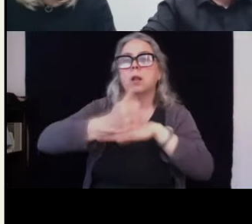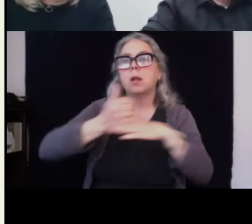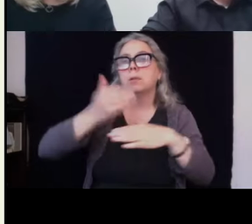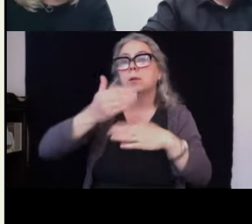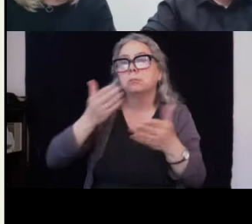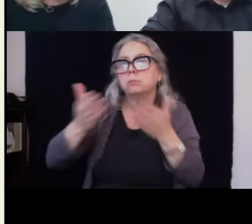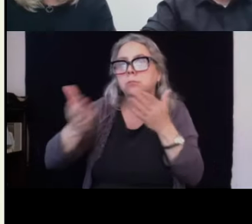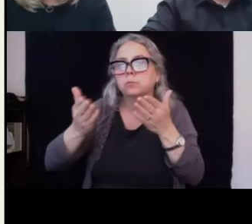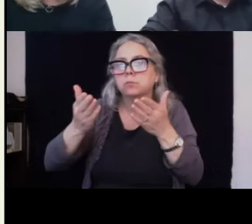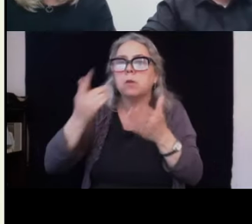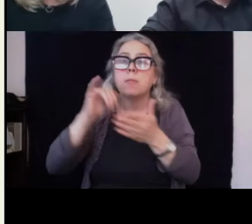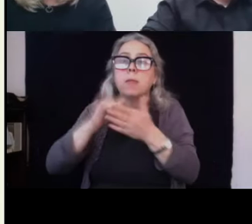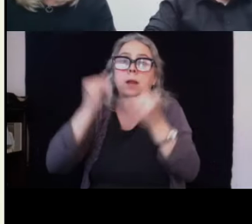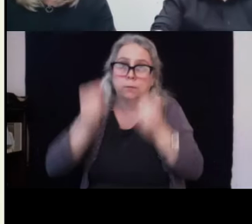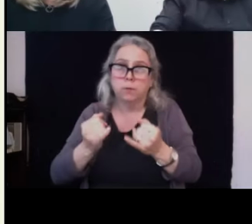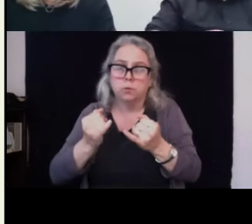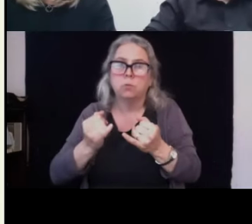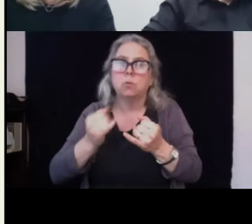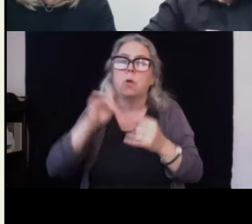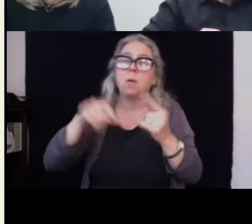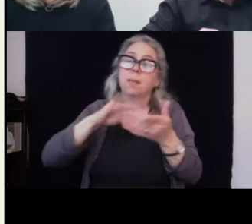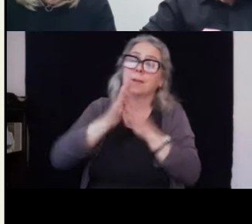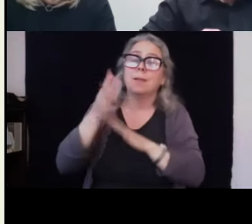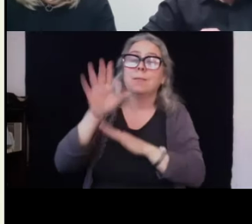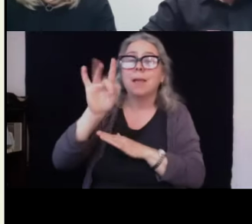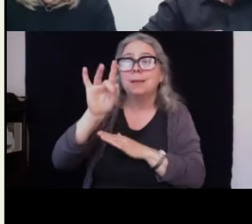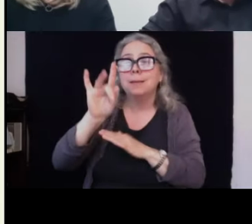individual as they get into adulthood.